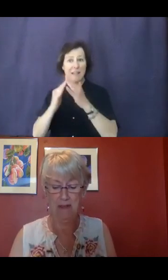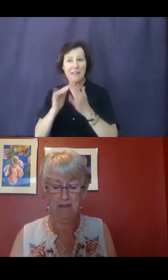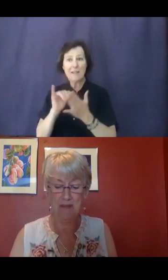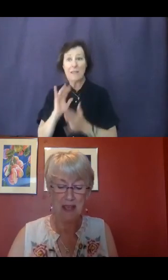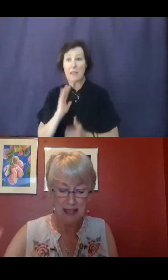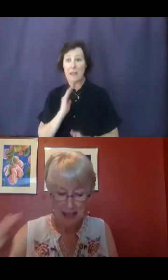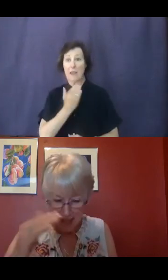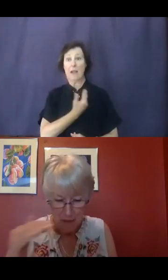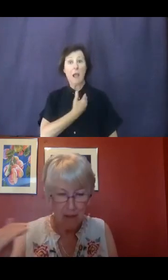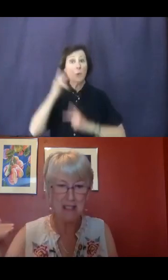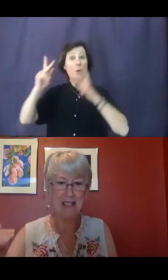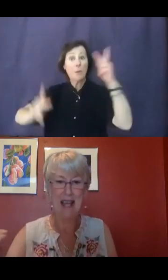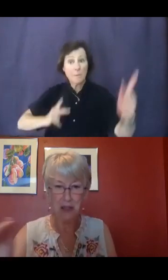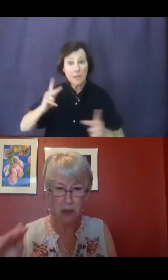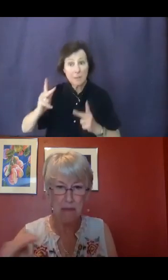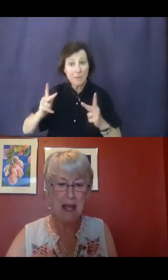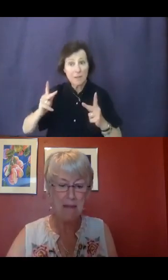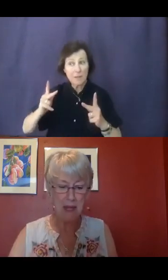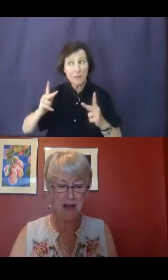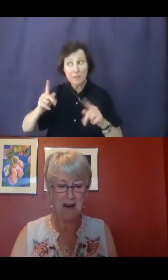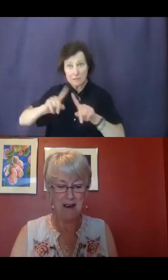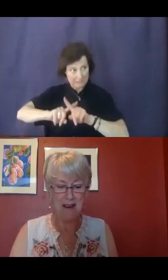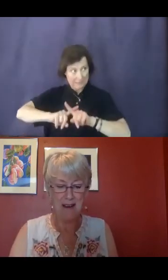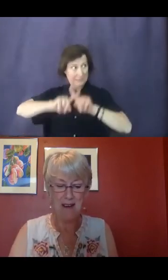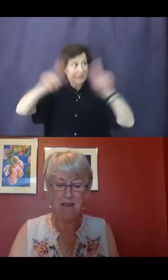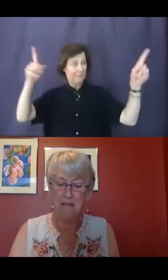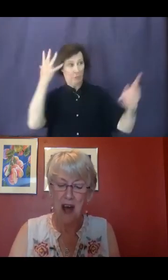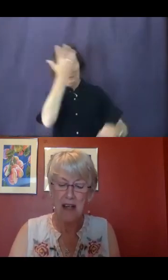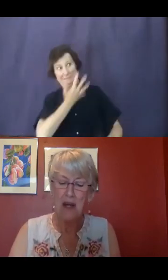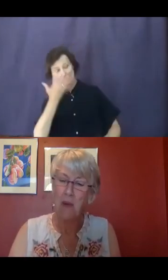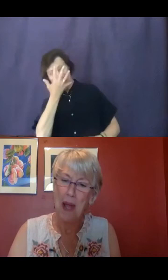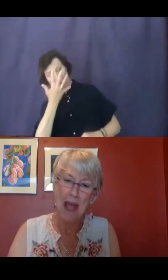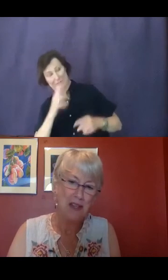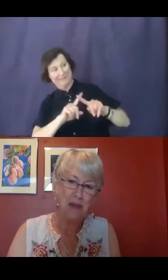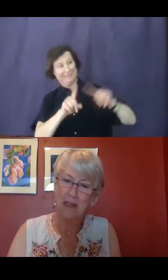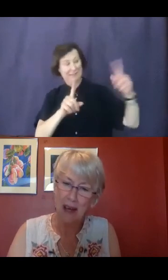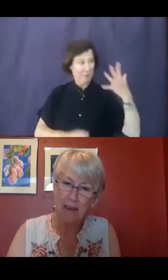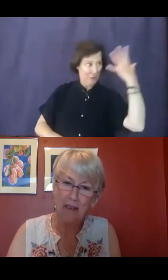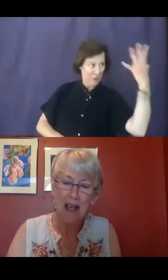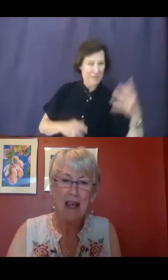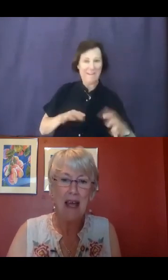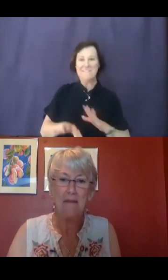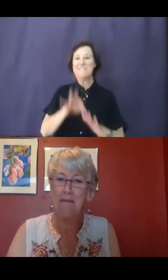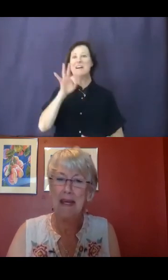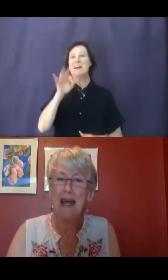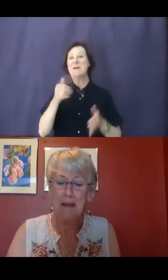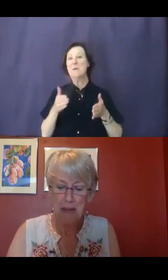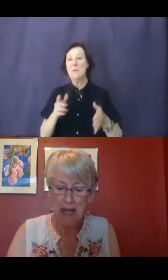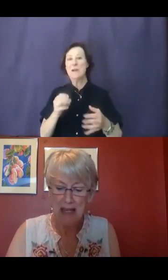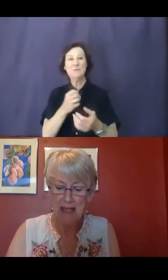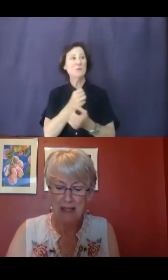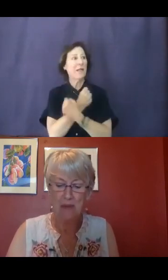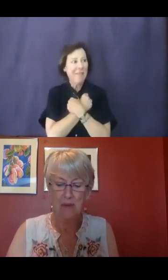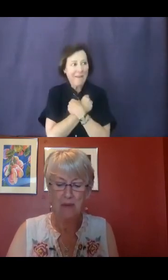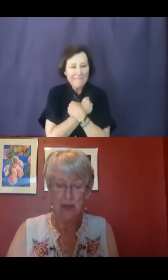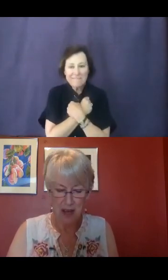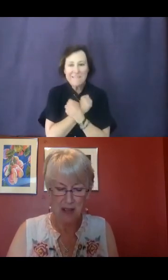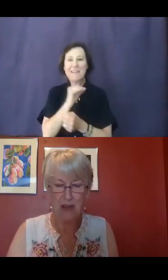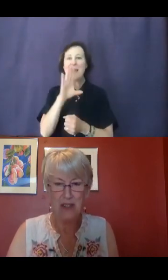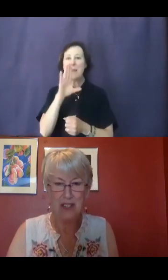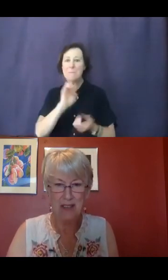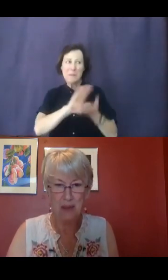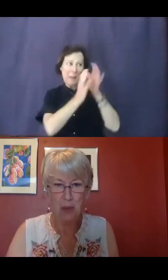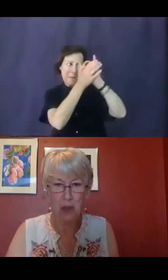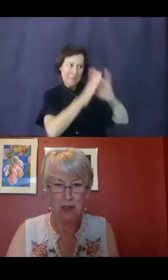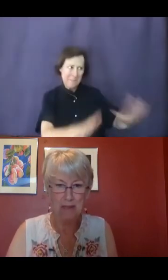people, different as we may appear, find a way to love and be at peace with